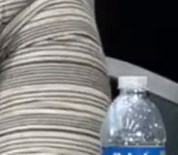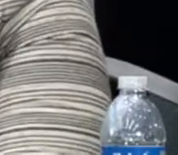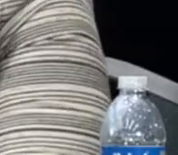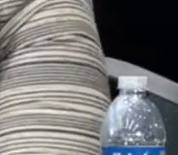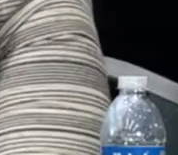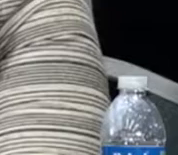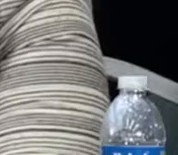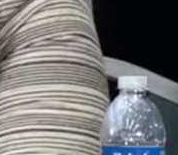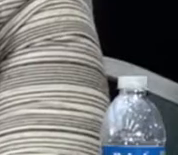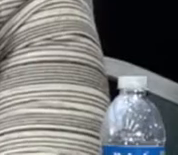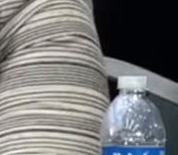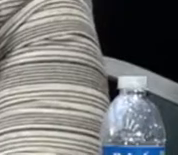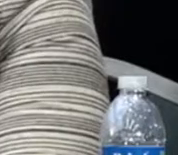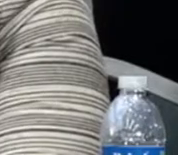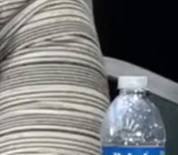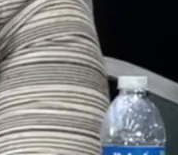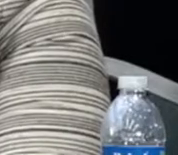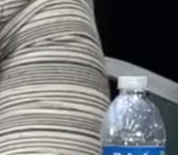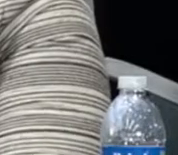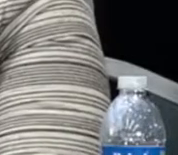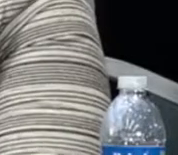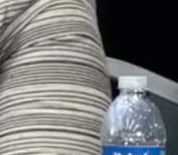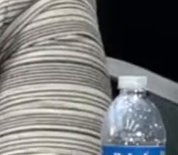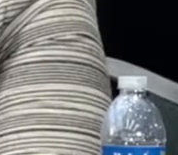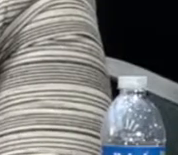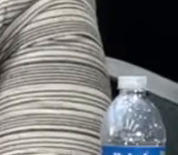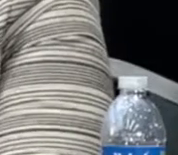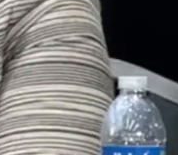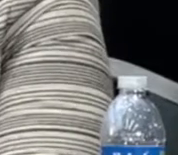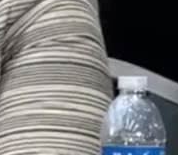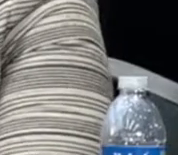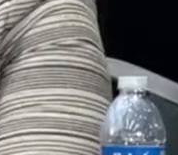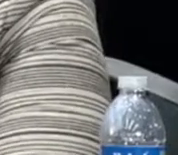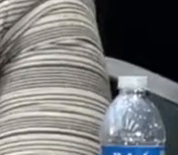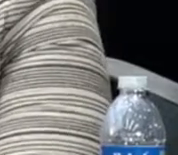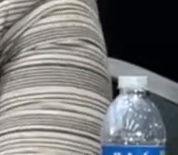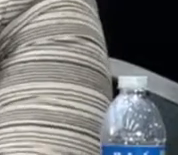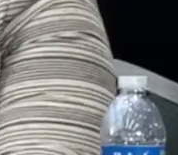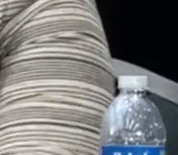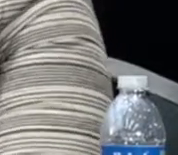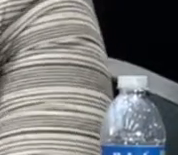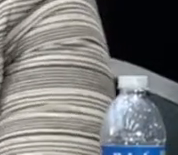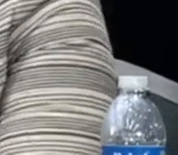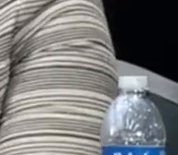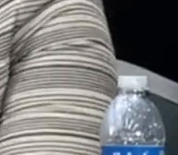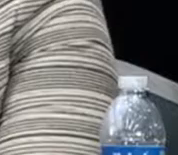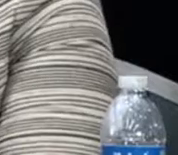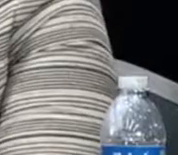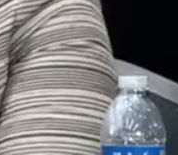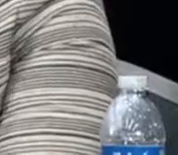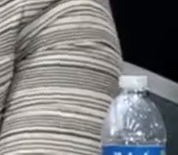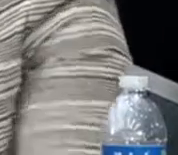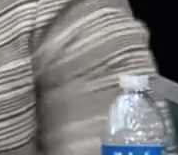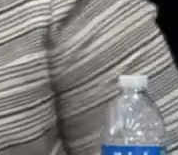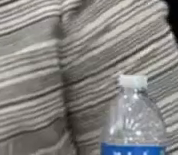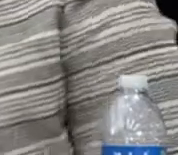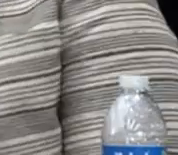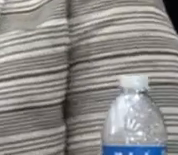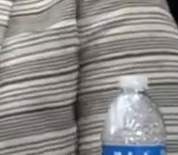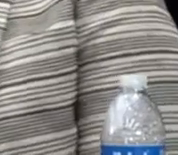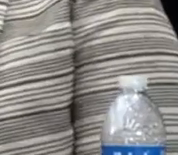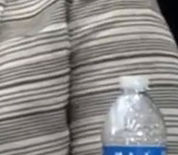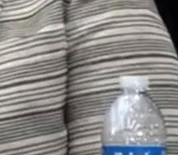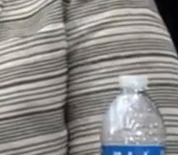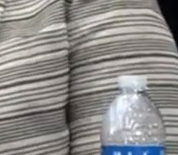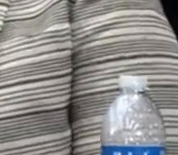I feel comfortable with that is accurate. You need to know the information, and once the information is revealed, we will know what the needs are. And that's why